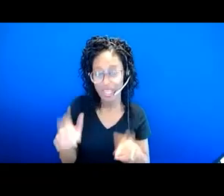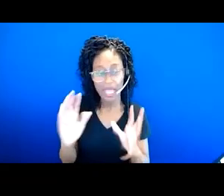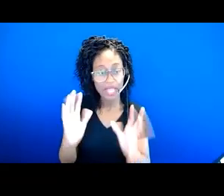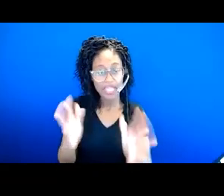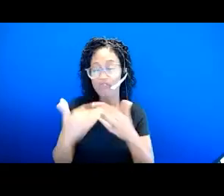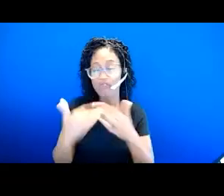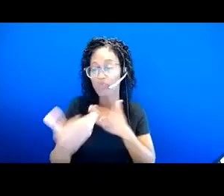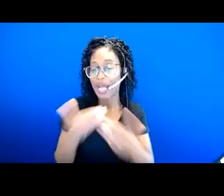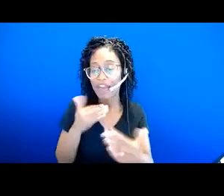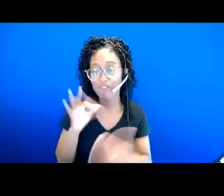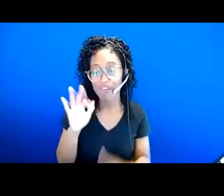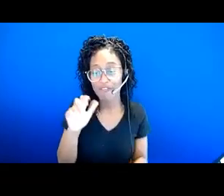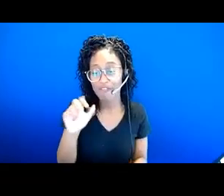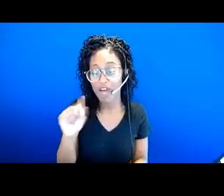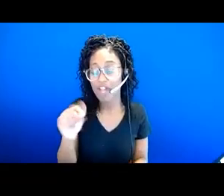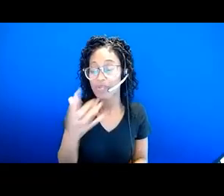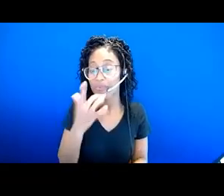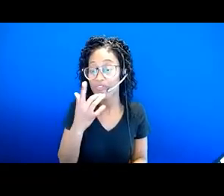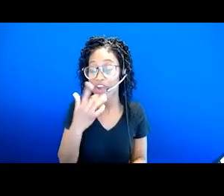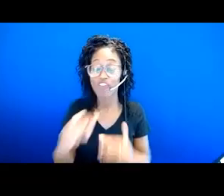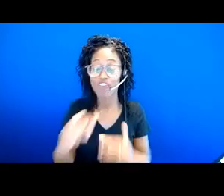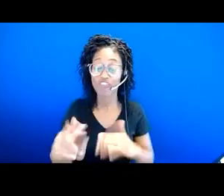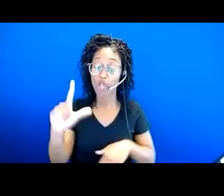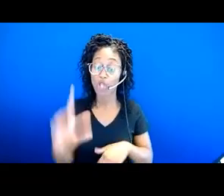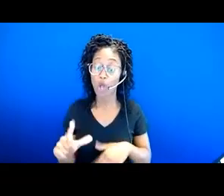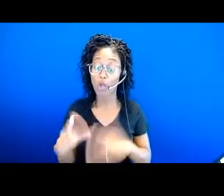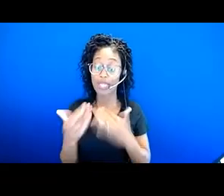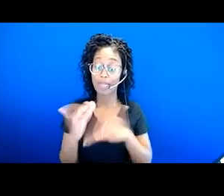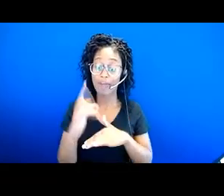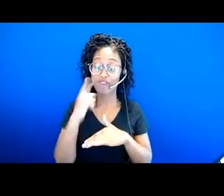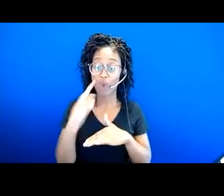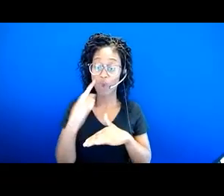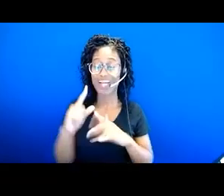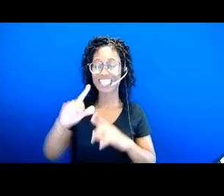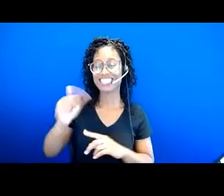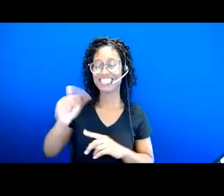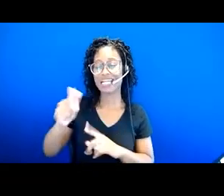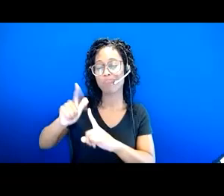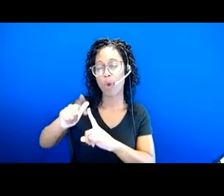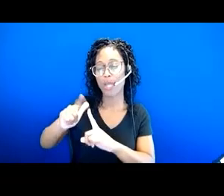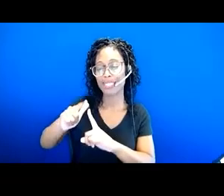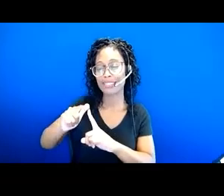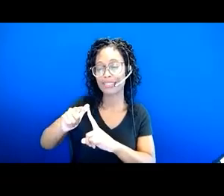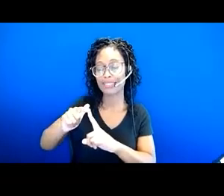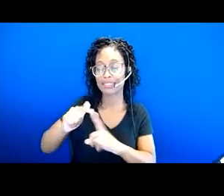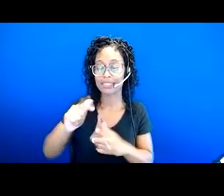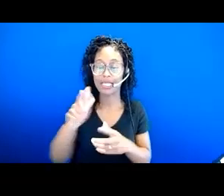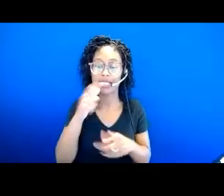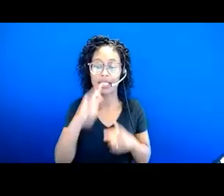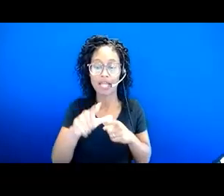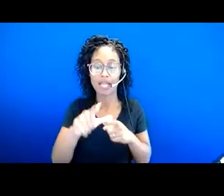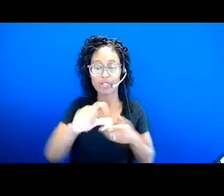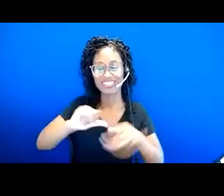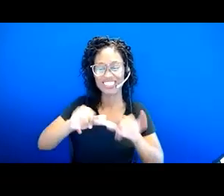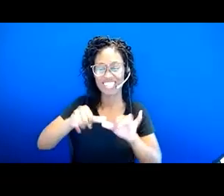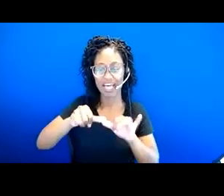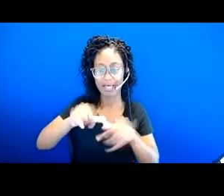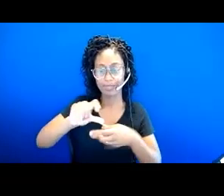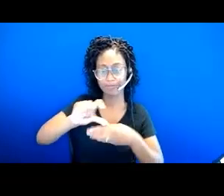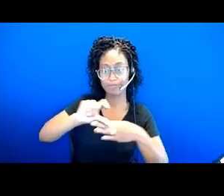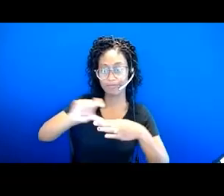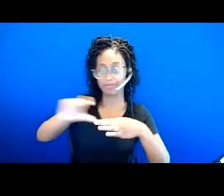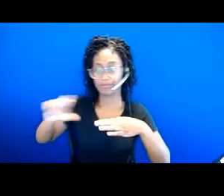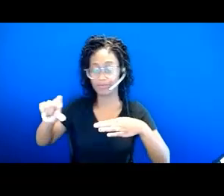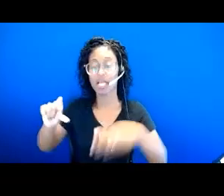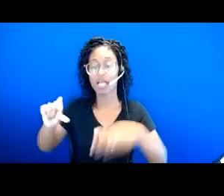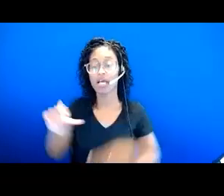of 10 points for the font size. We recommend using between 10 and 12 points for